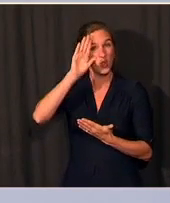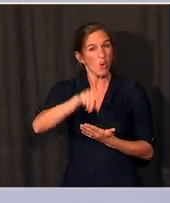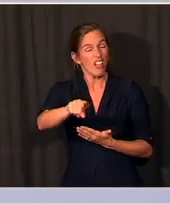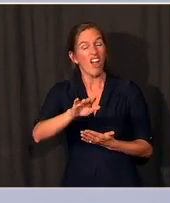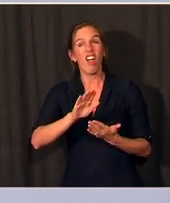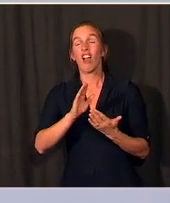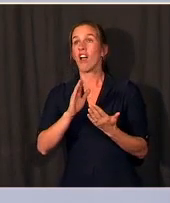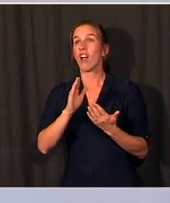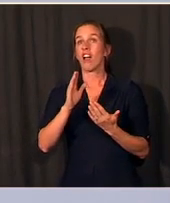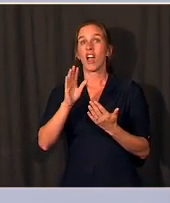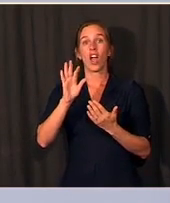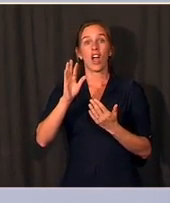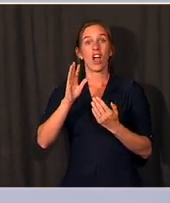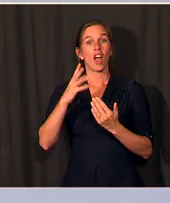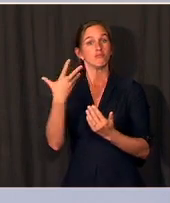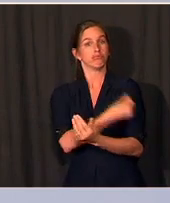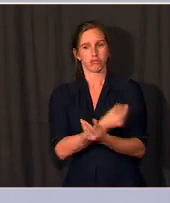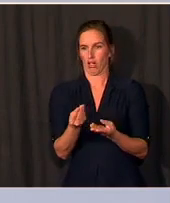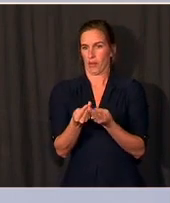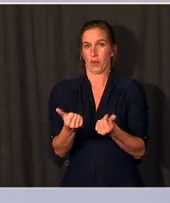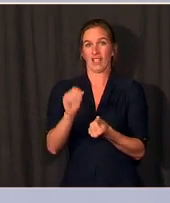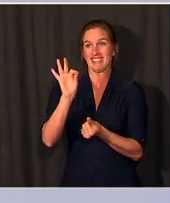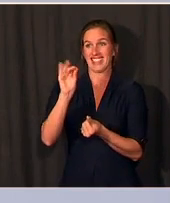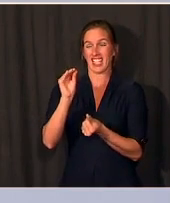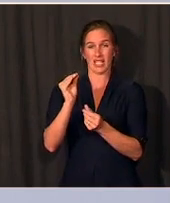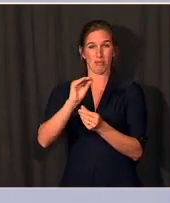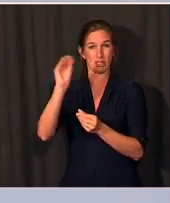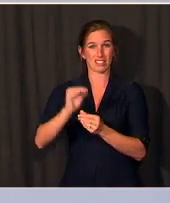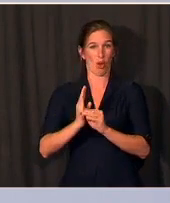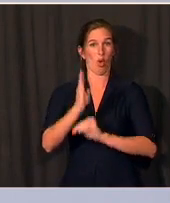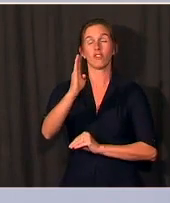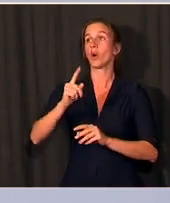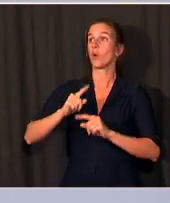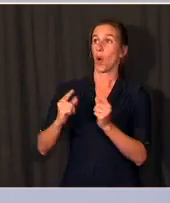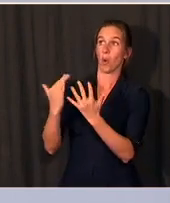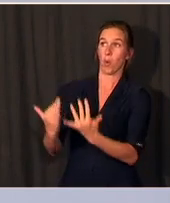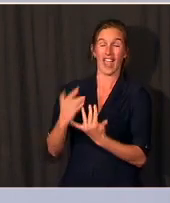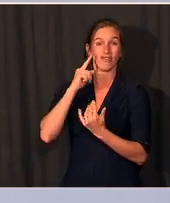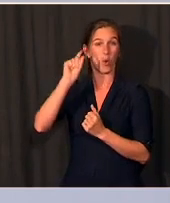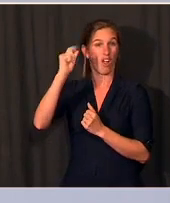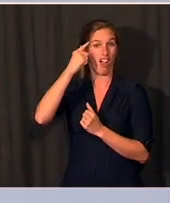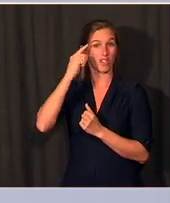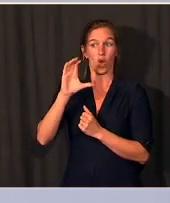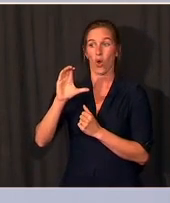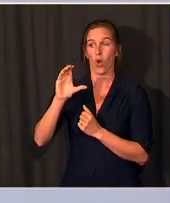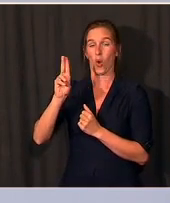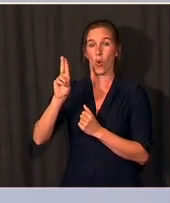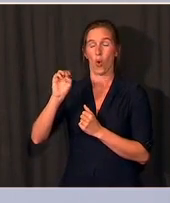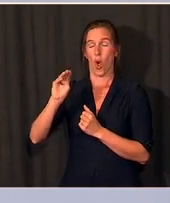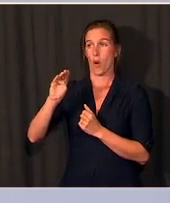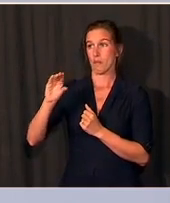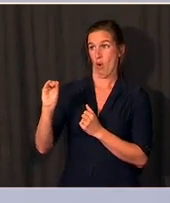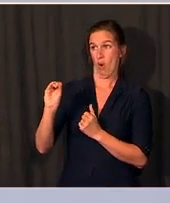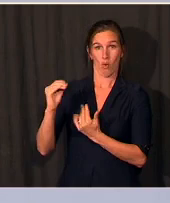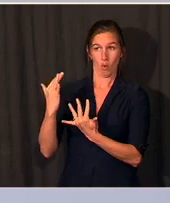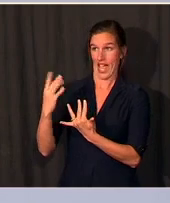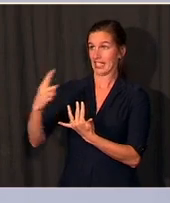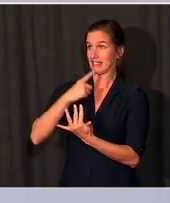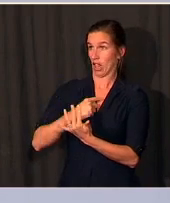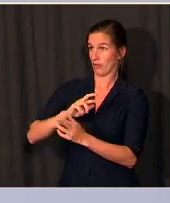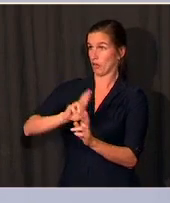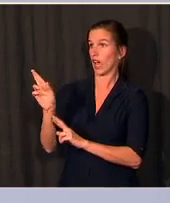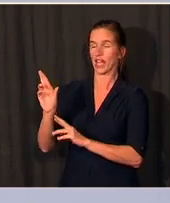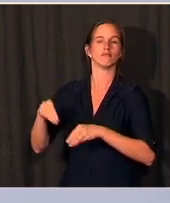more. But so the Governor Cuomo, will have to let us know when he's ready for it. Otherwise, we can't